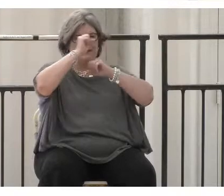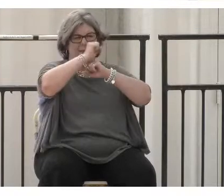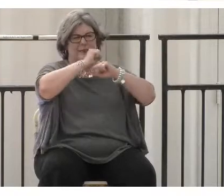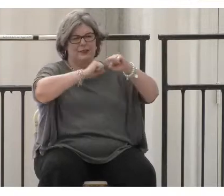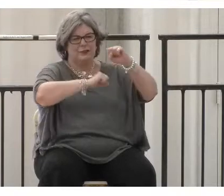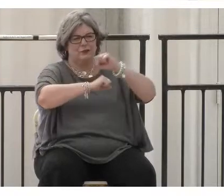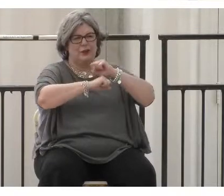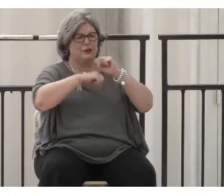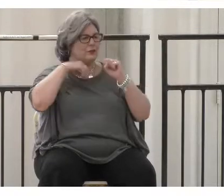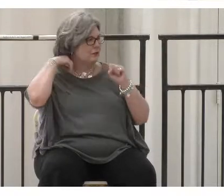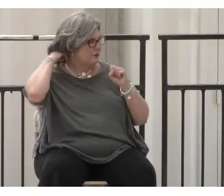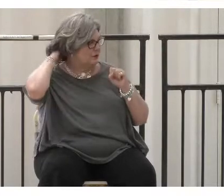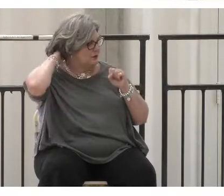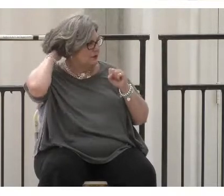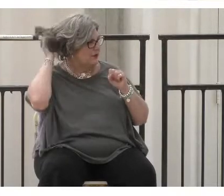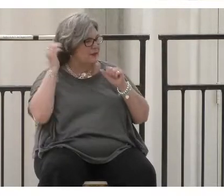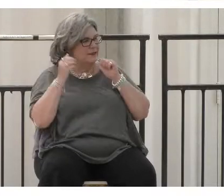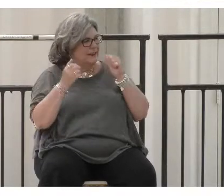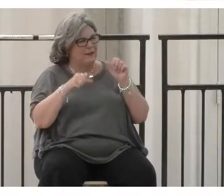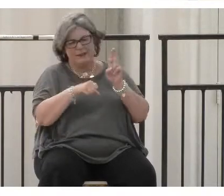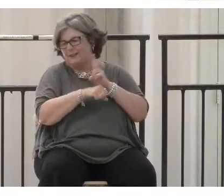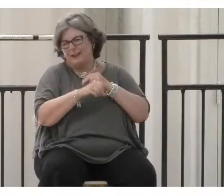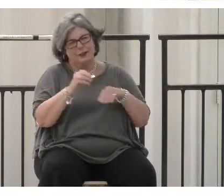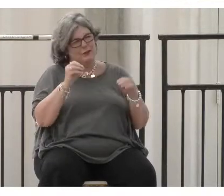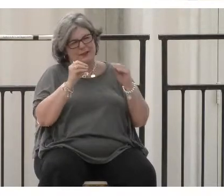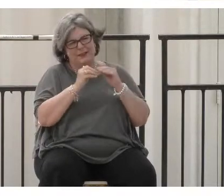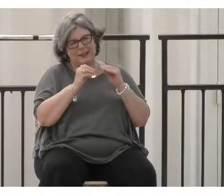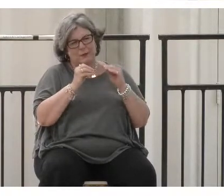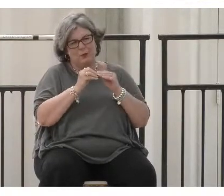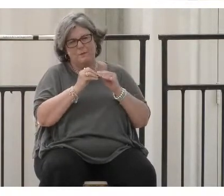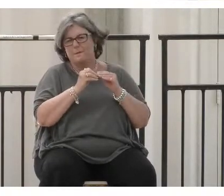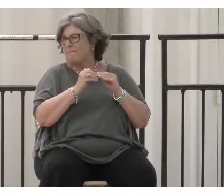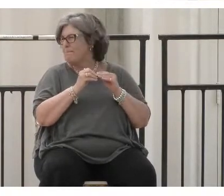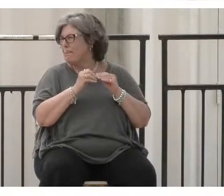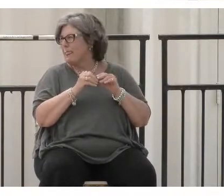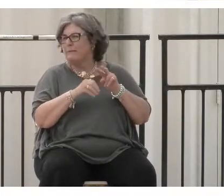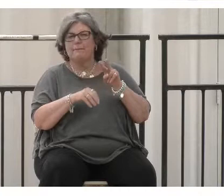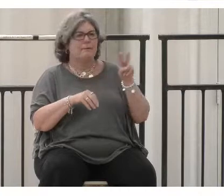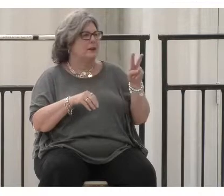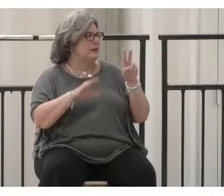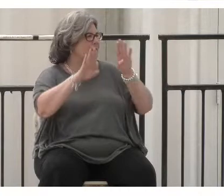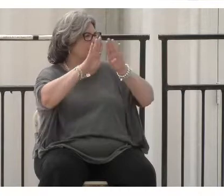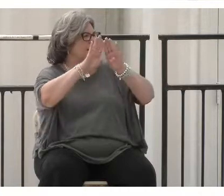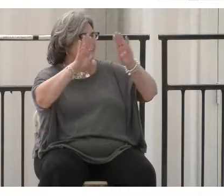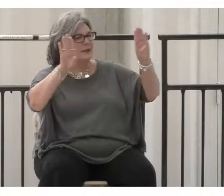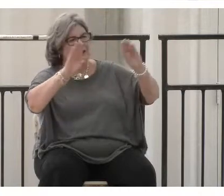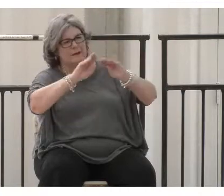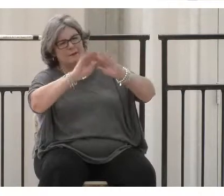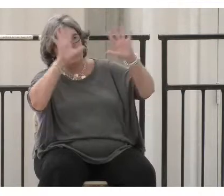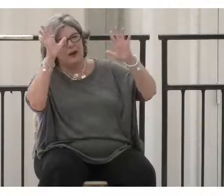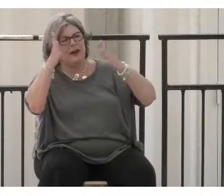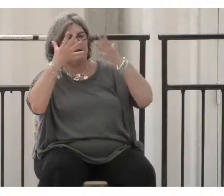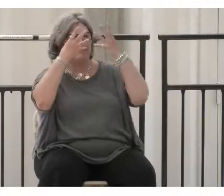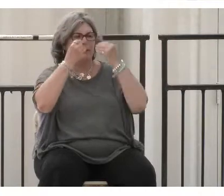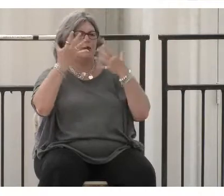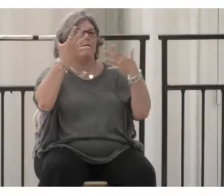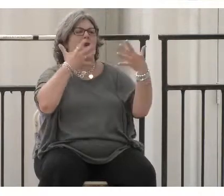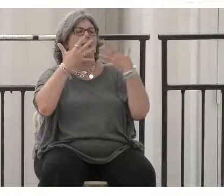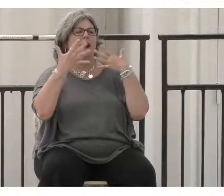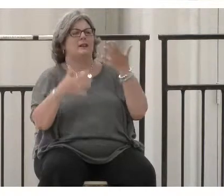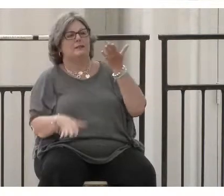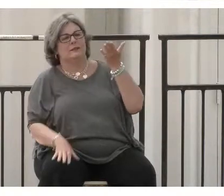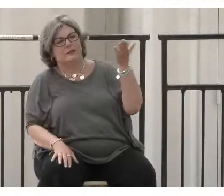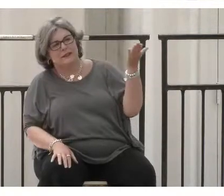endangered material and it's no longer practiced. If you look over there at the mural, you'll see bright, beautiful colors. It's again